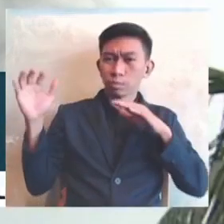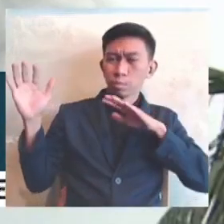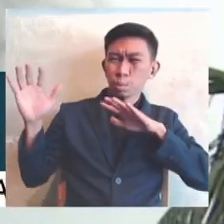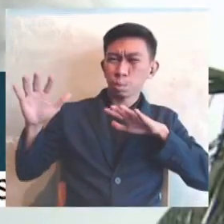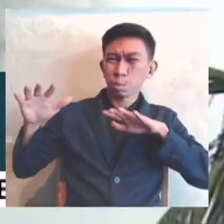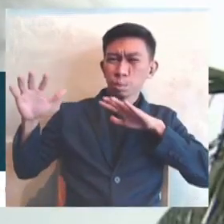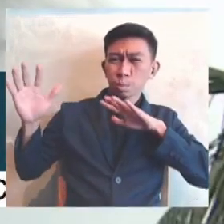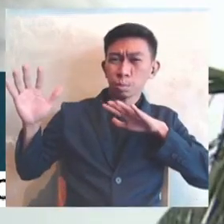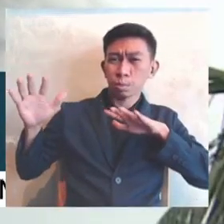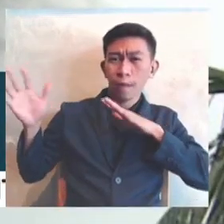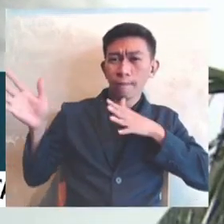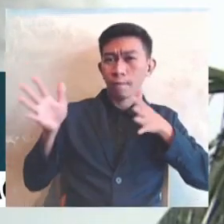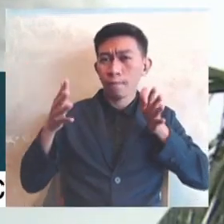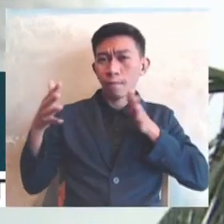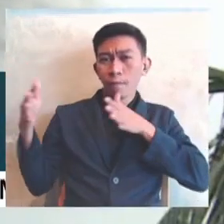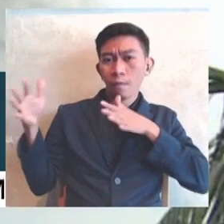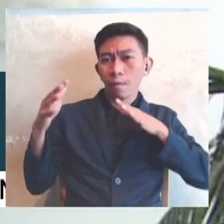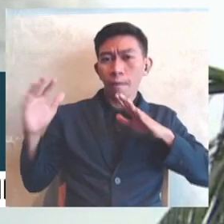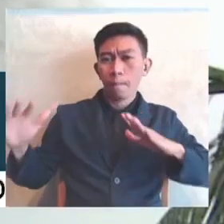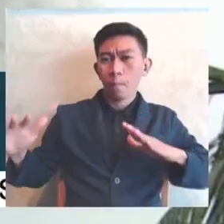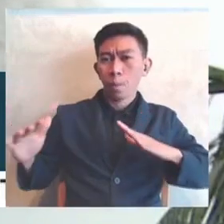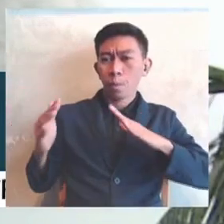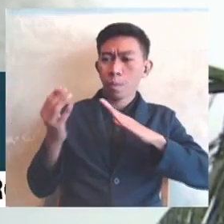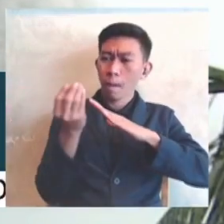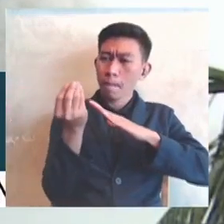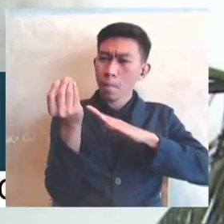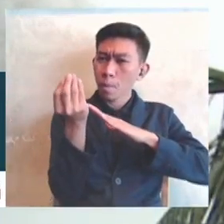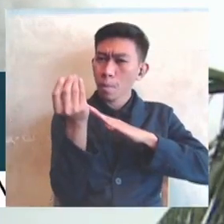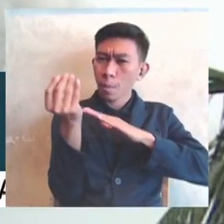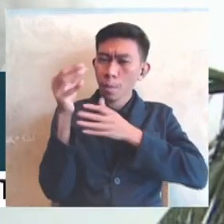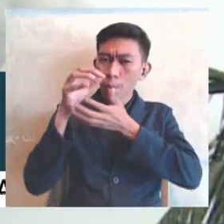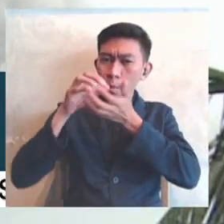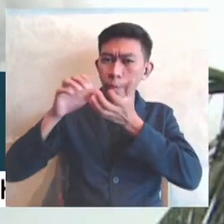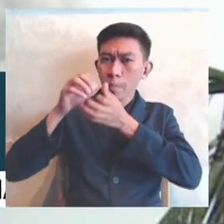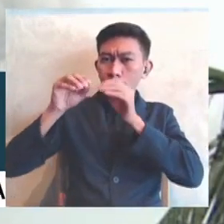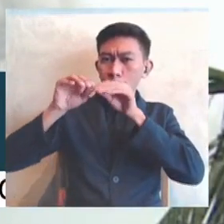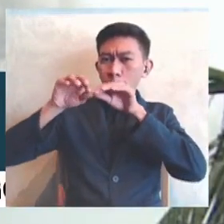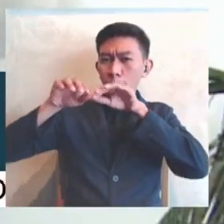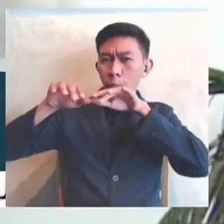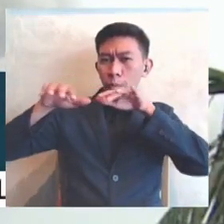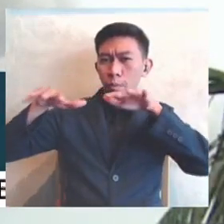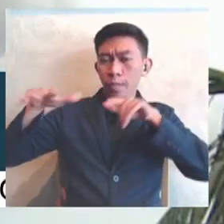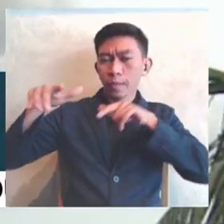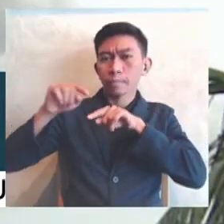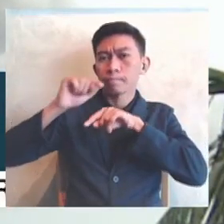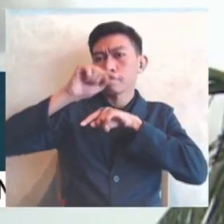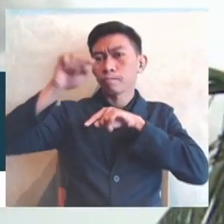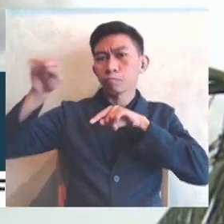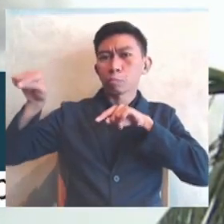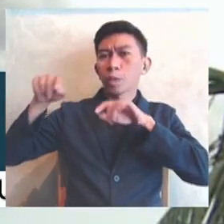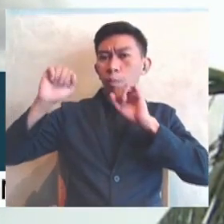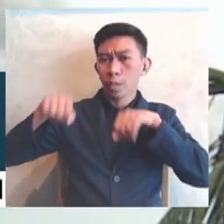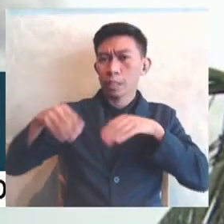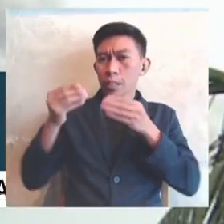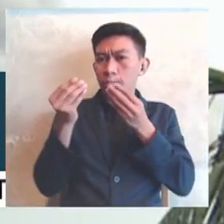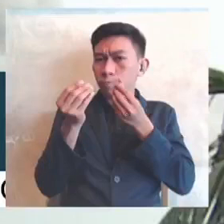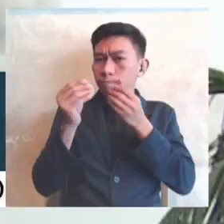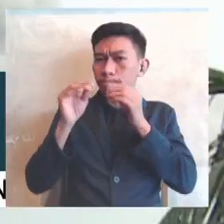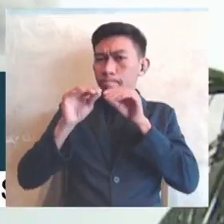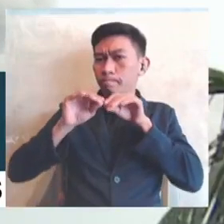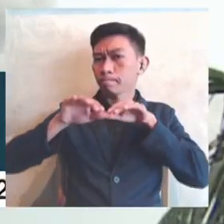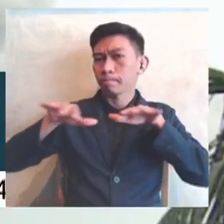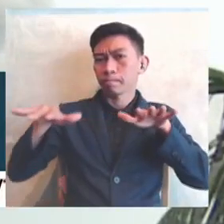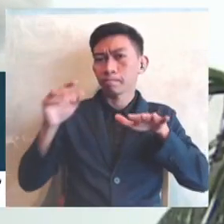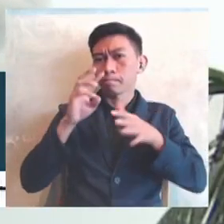the volcanic plume was driven to Ginobatan and Ligao areas, which could possibly lead to ashfall in the said